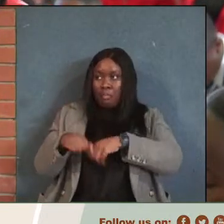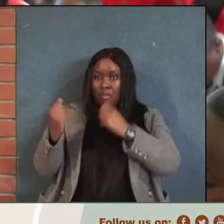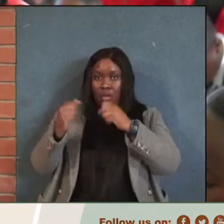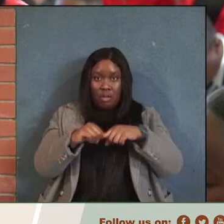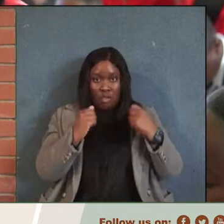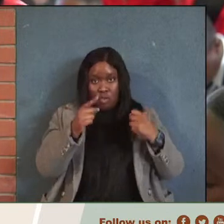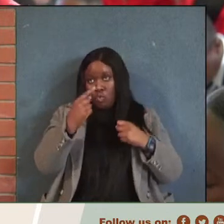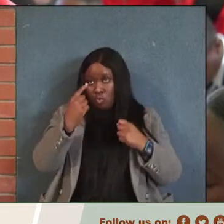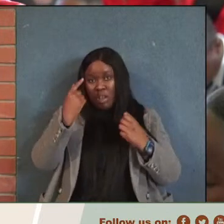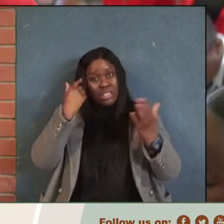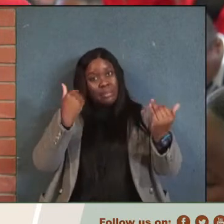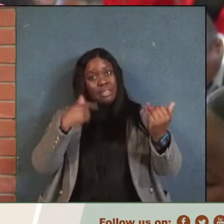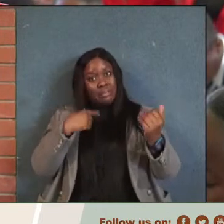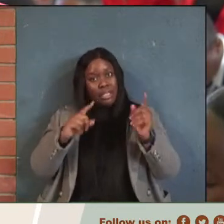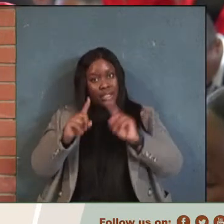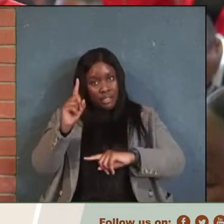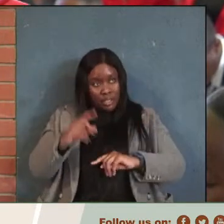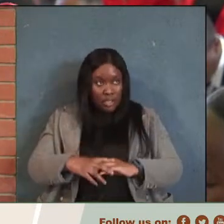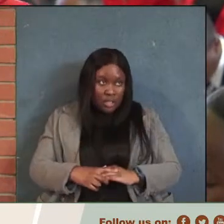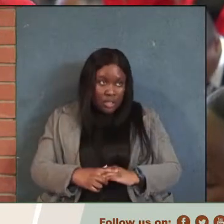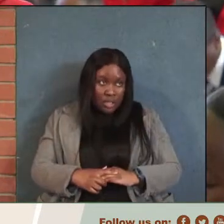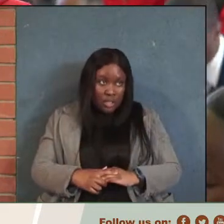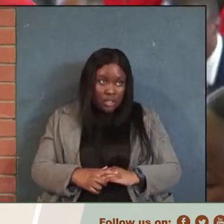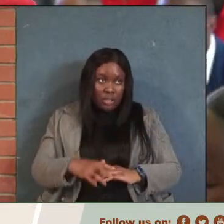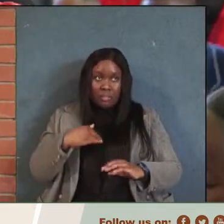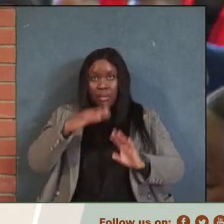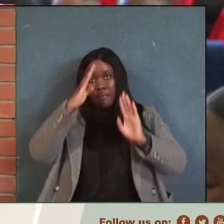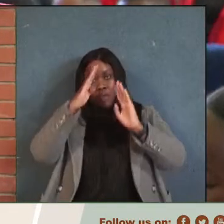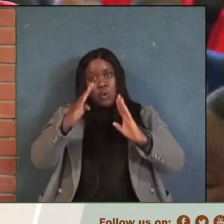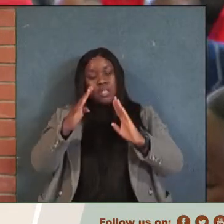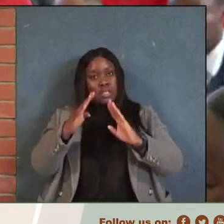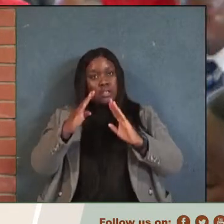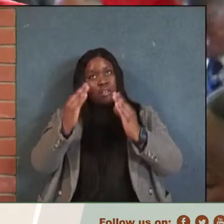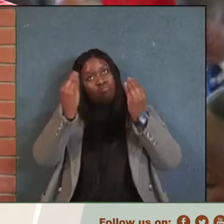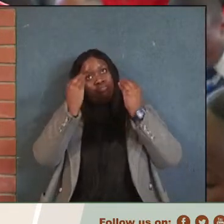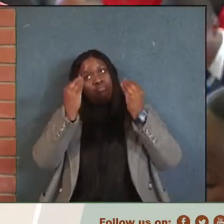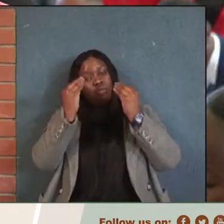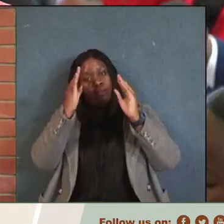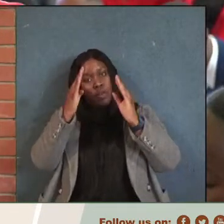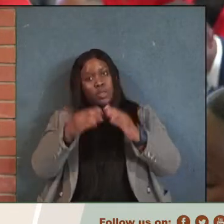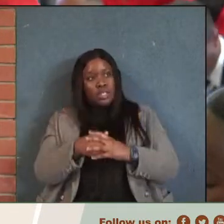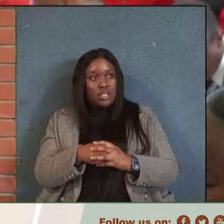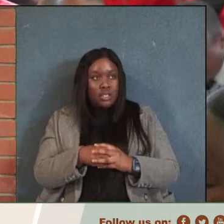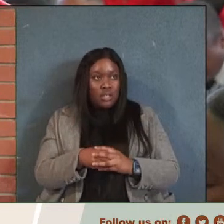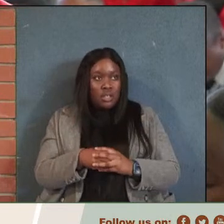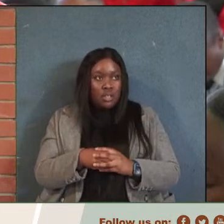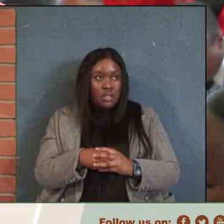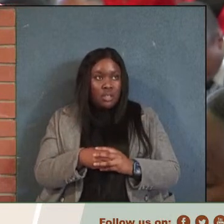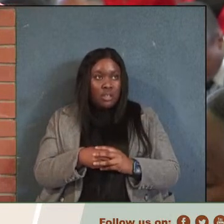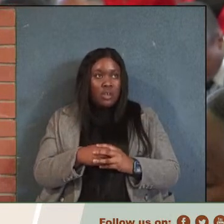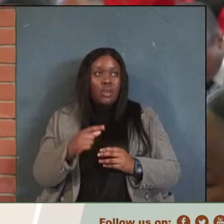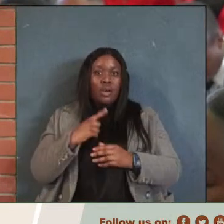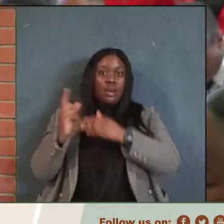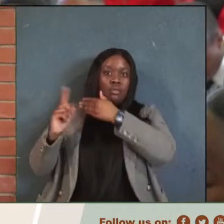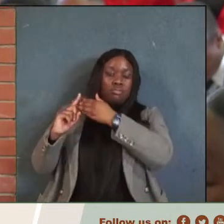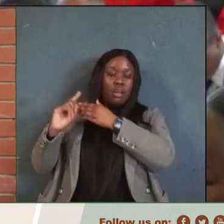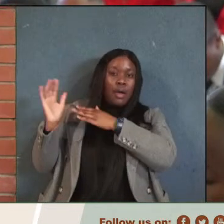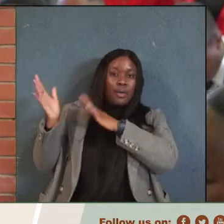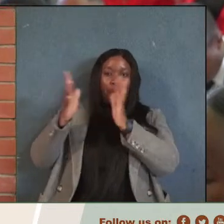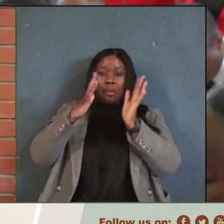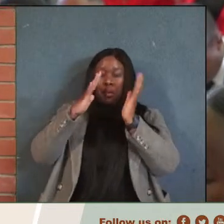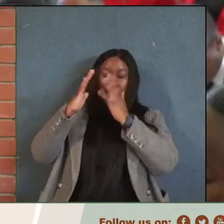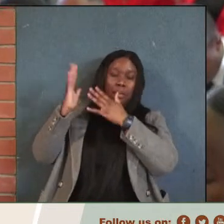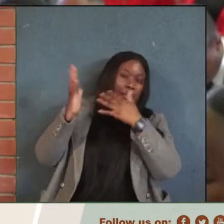good marks. You expect me to concentrate in class, whereas I cannot concentrate. The wind is blowing in my face. I am